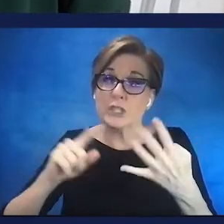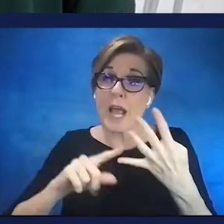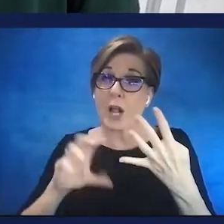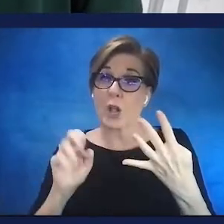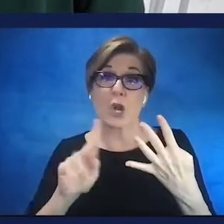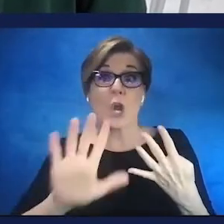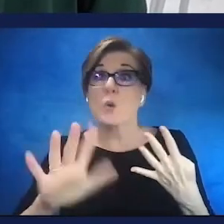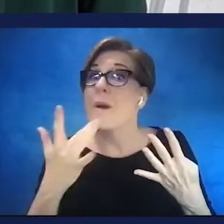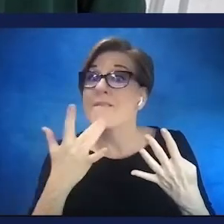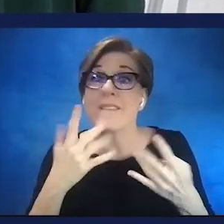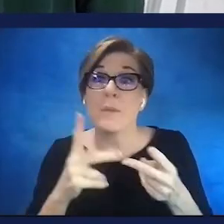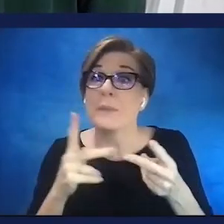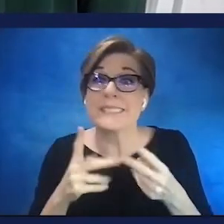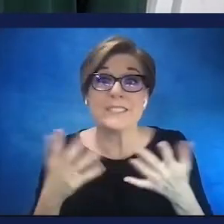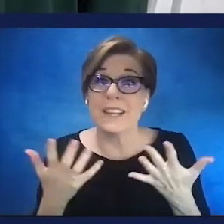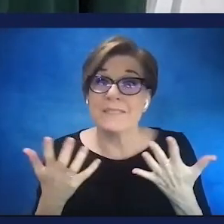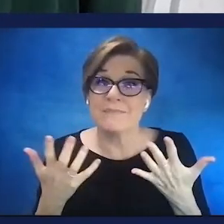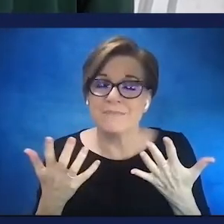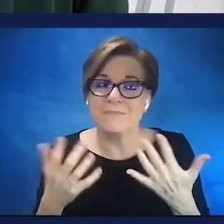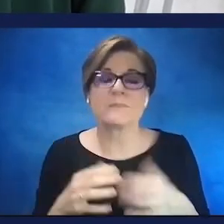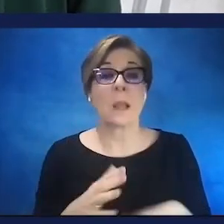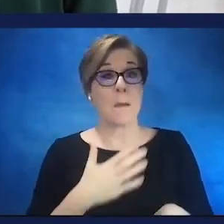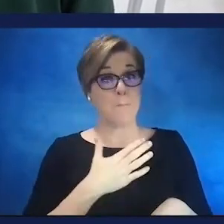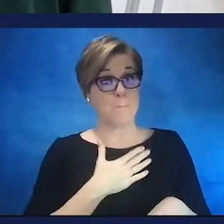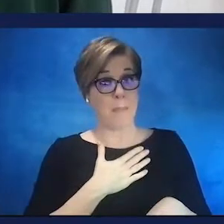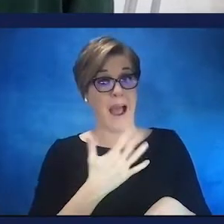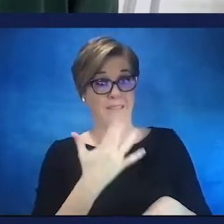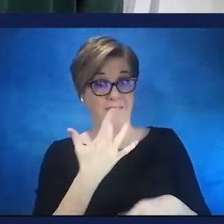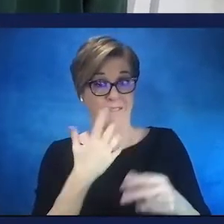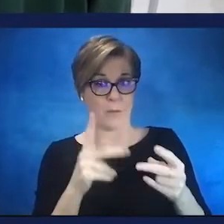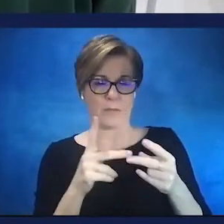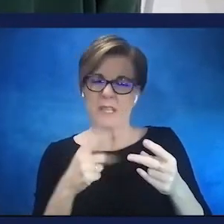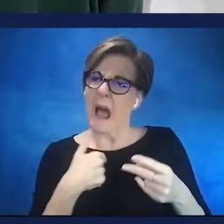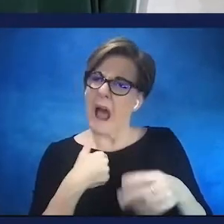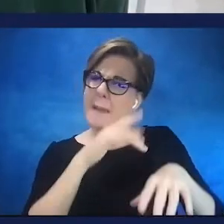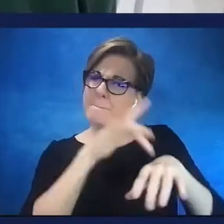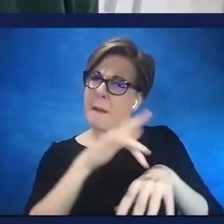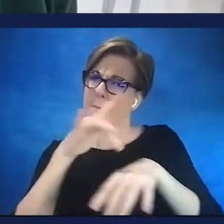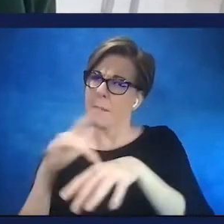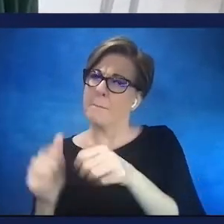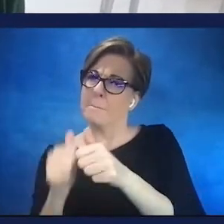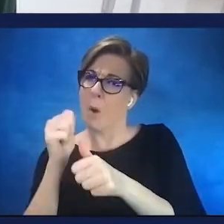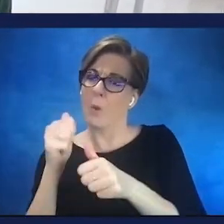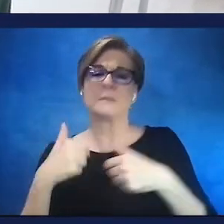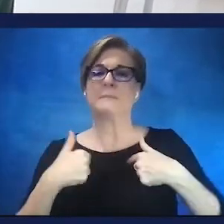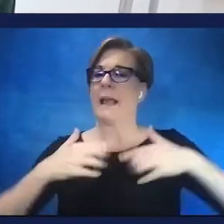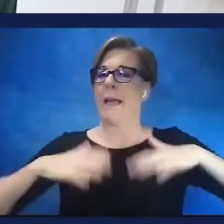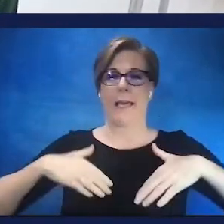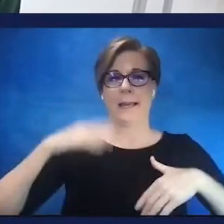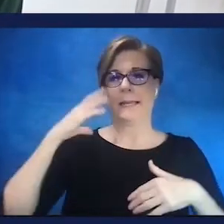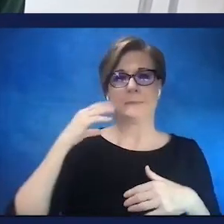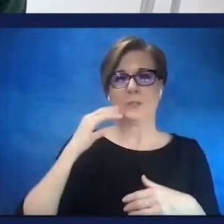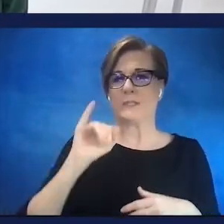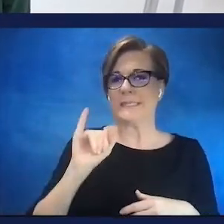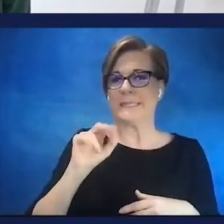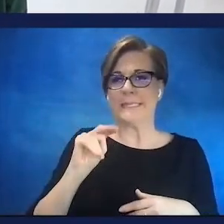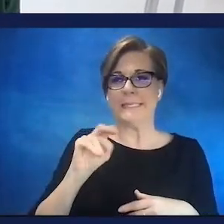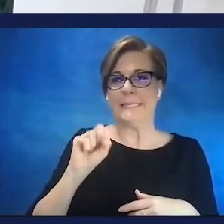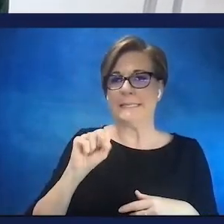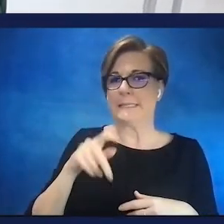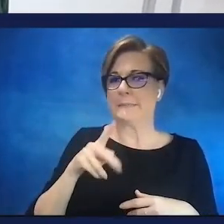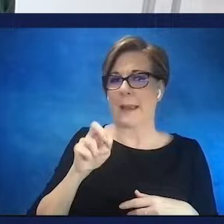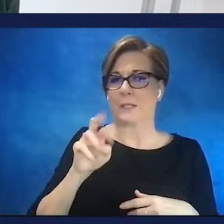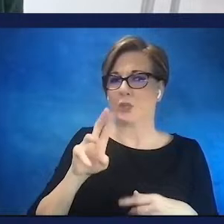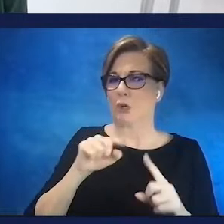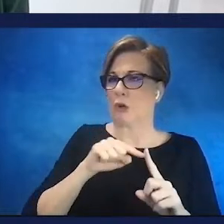was your favorite position? Well, my favorite position, and I've done most of them except for being an inspector, because the